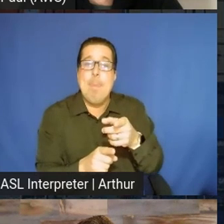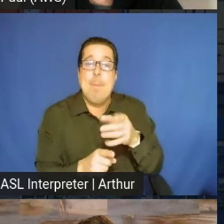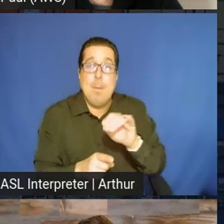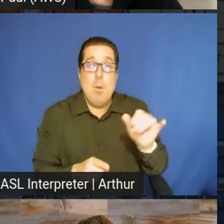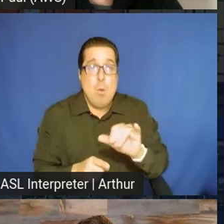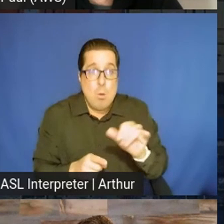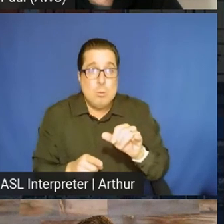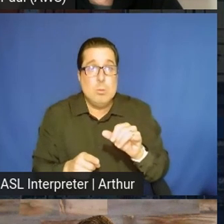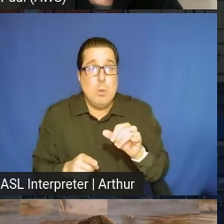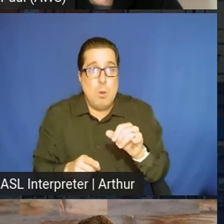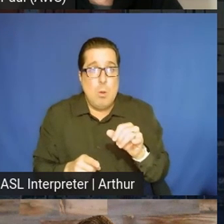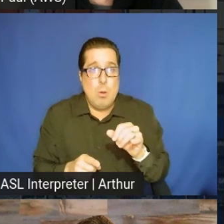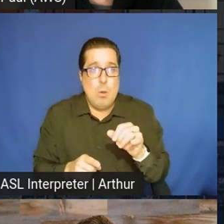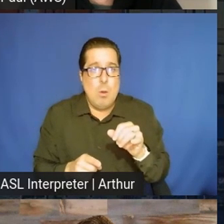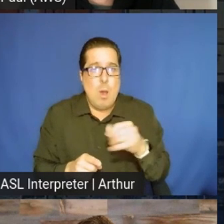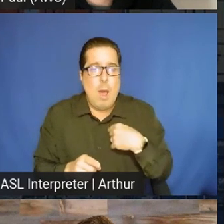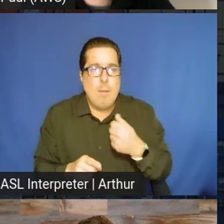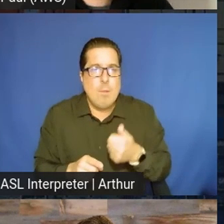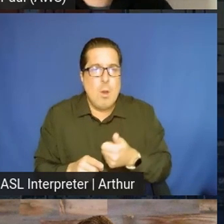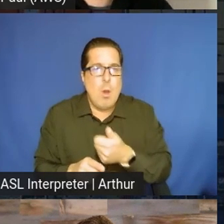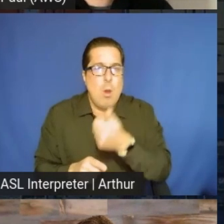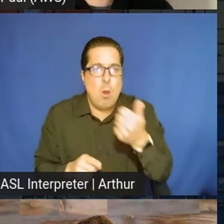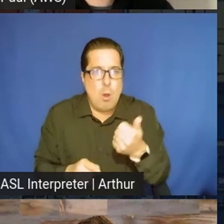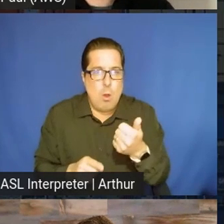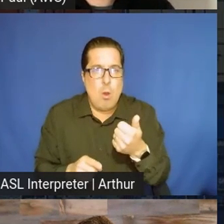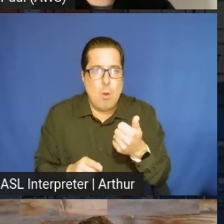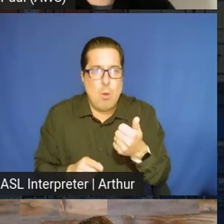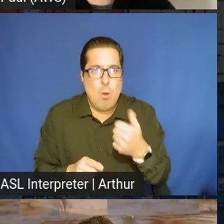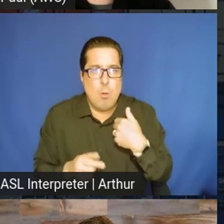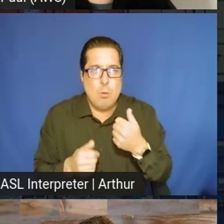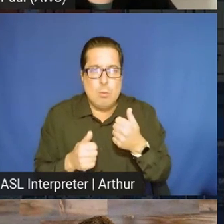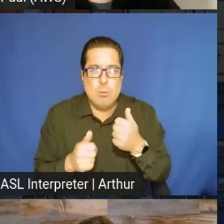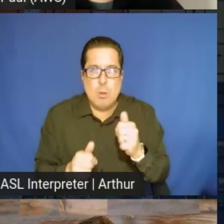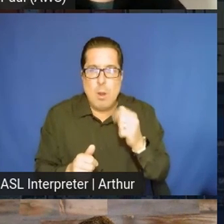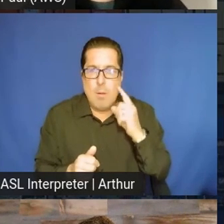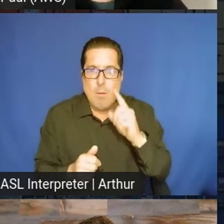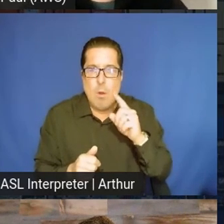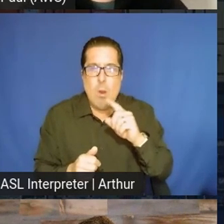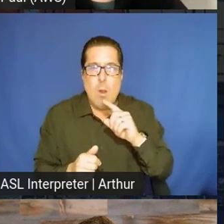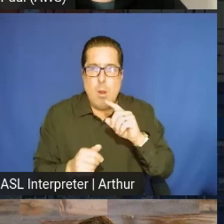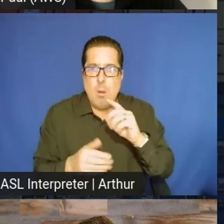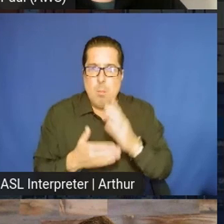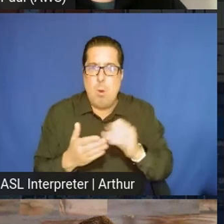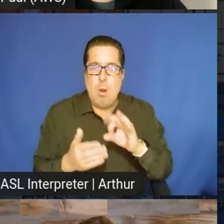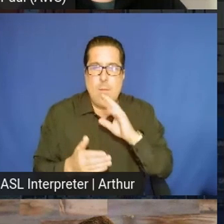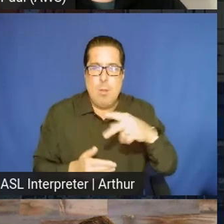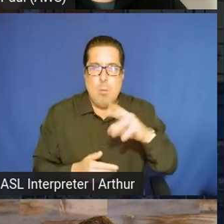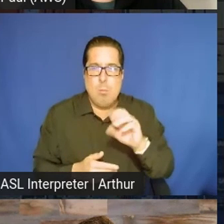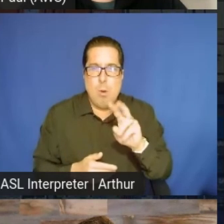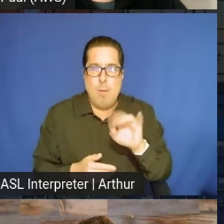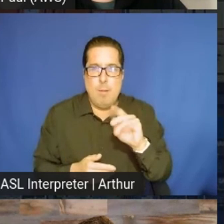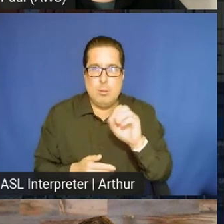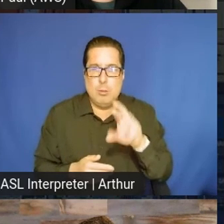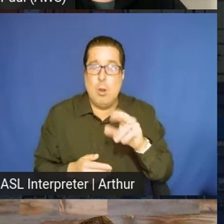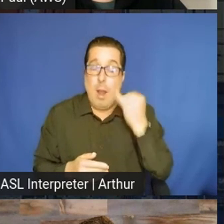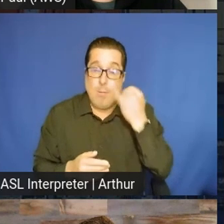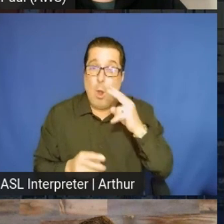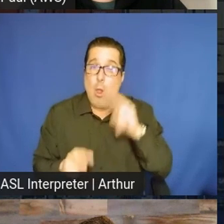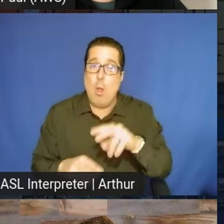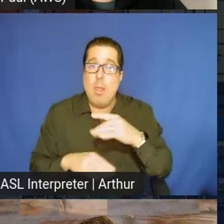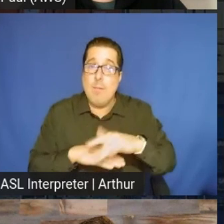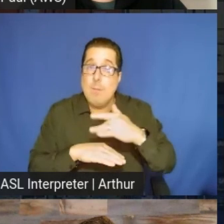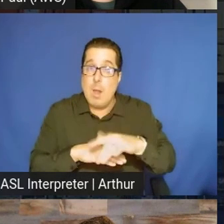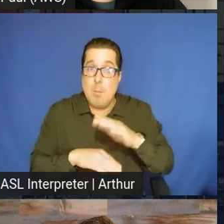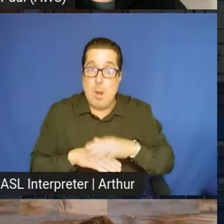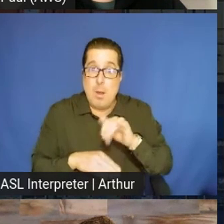of the compute choices that we have provision as part of the provisioner. Also, if you look at the availability zone, is